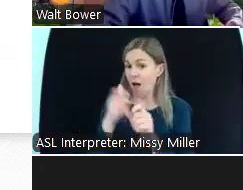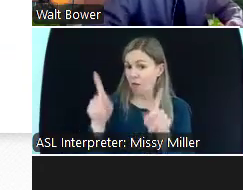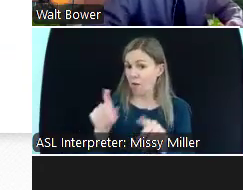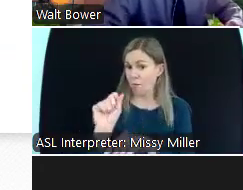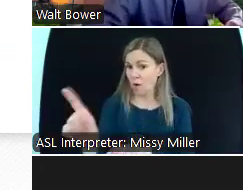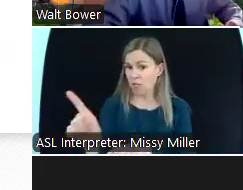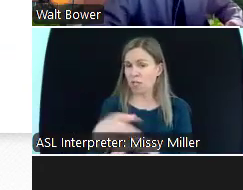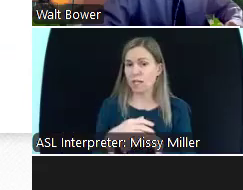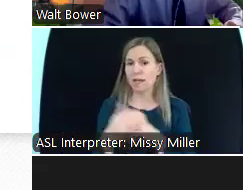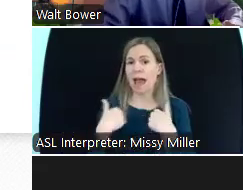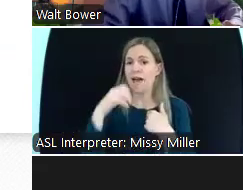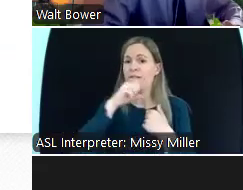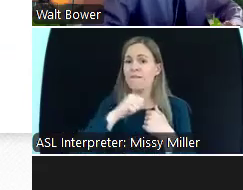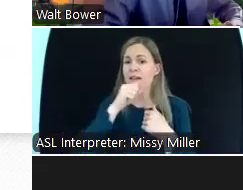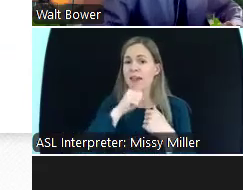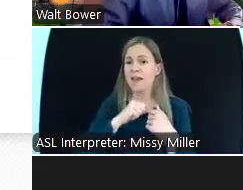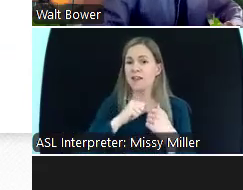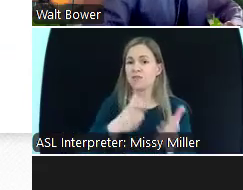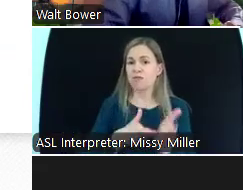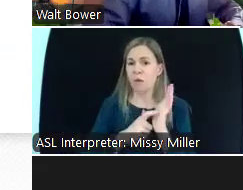an age requirement?